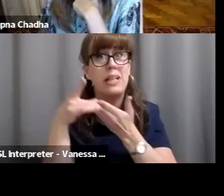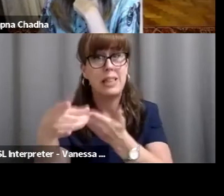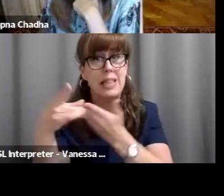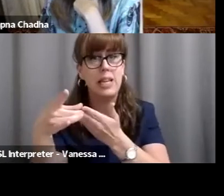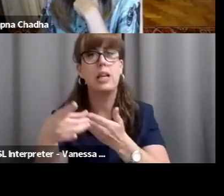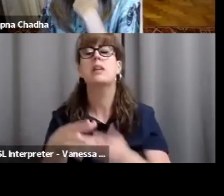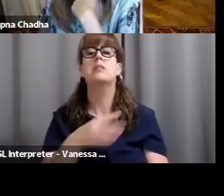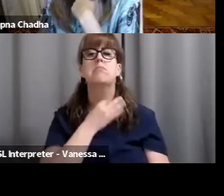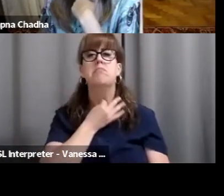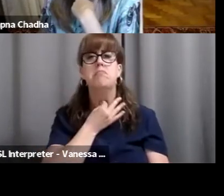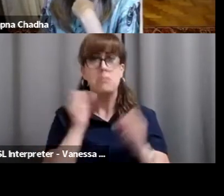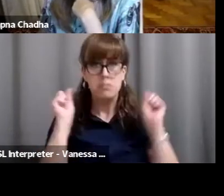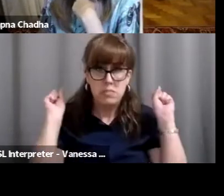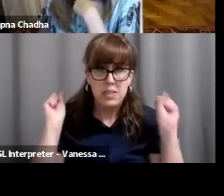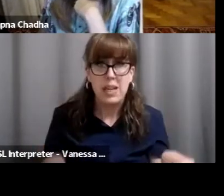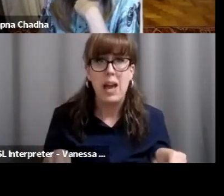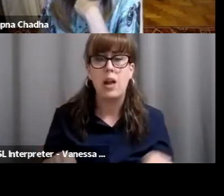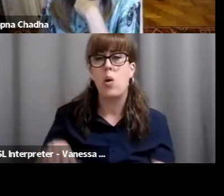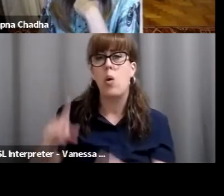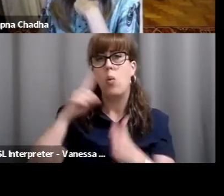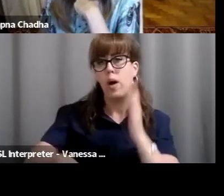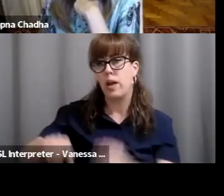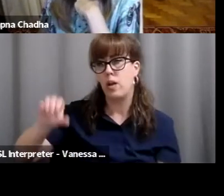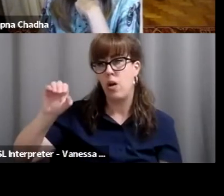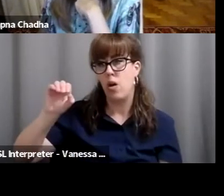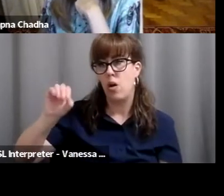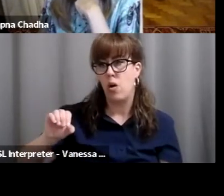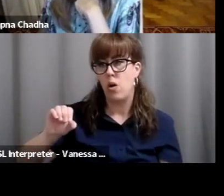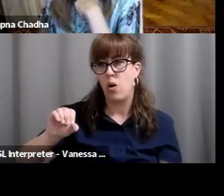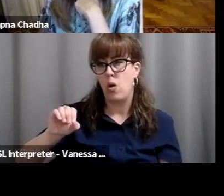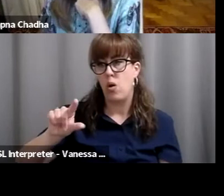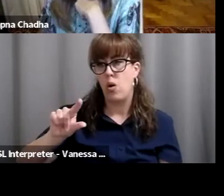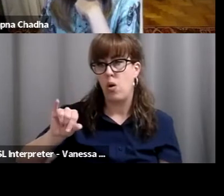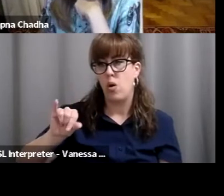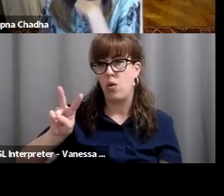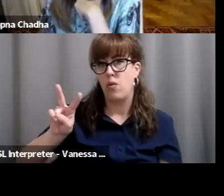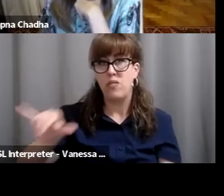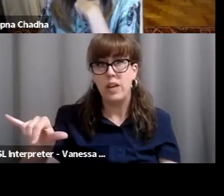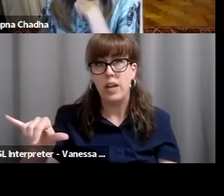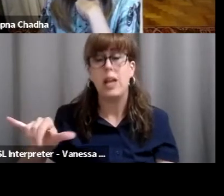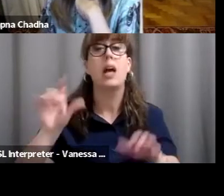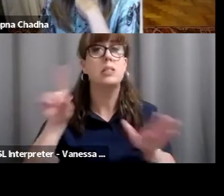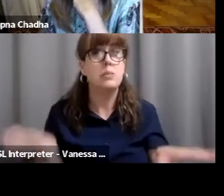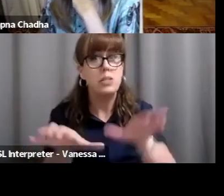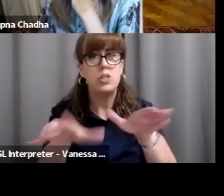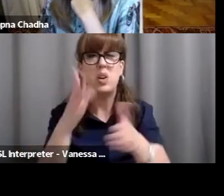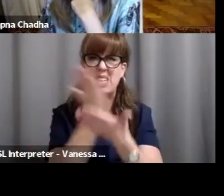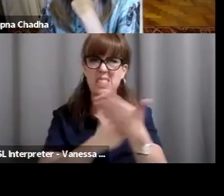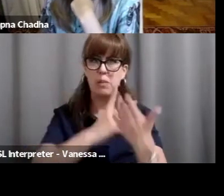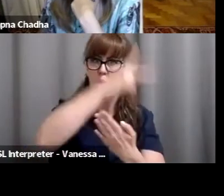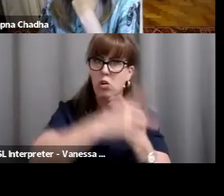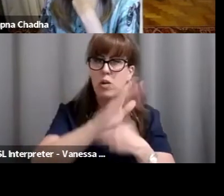talk about what Ogilvy has been doing and some of these programs that you have put in place in the